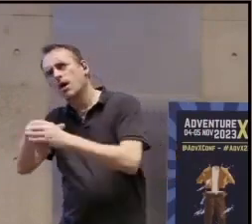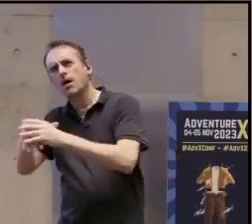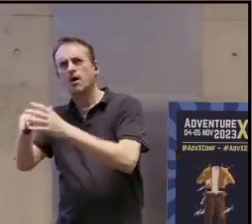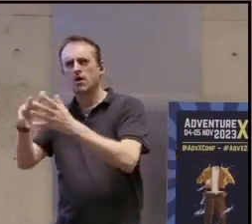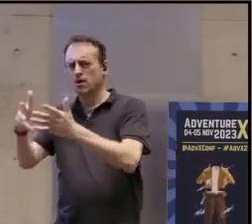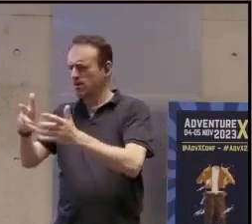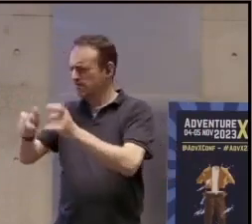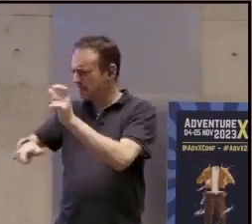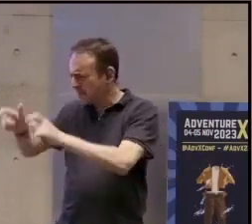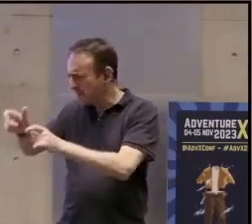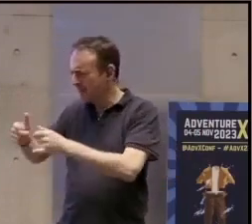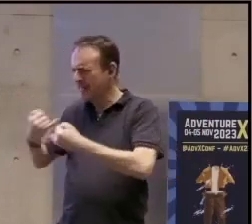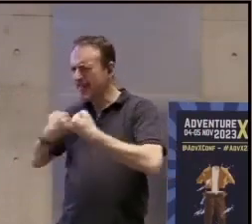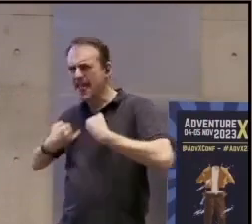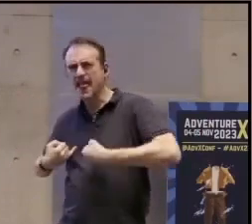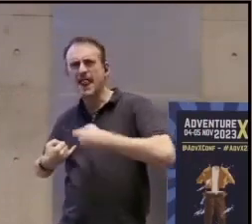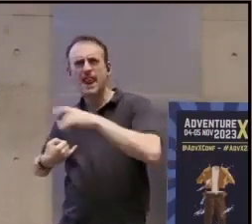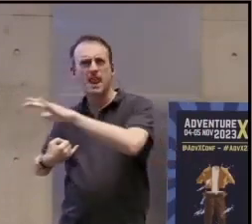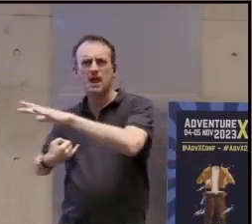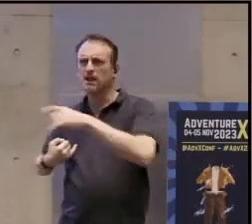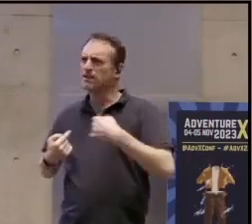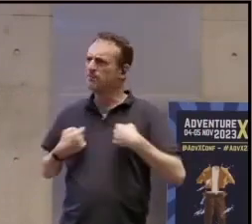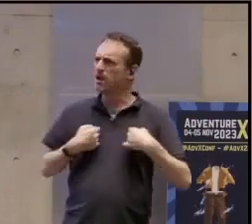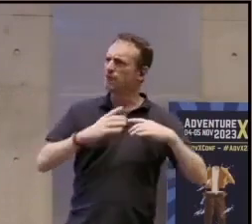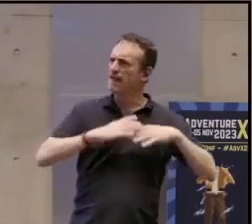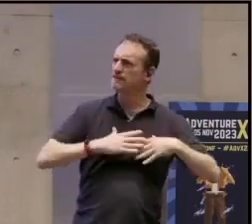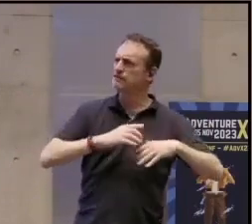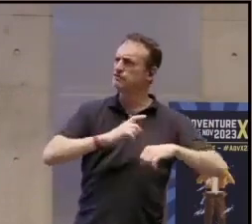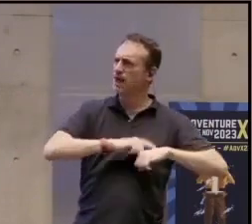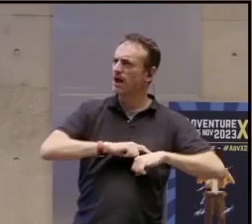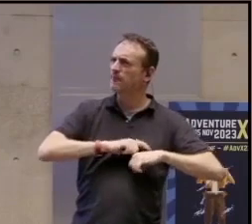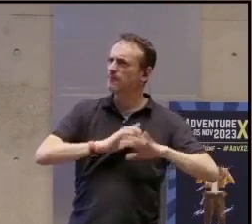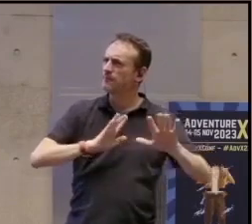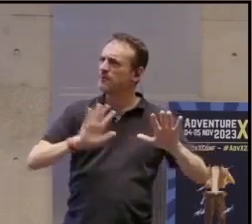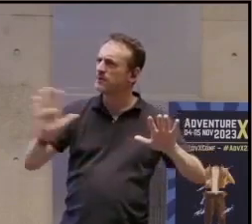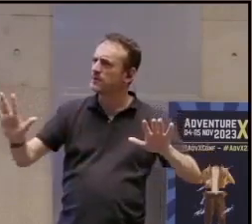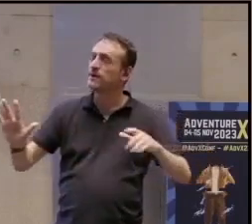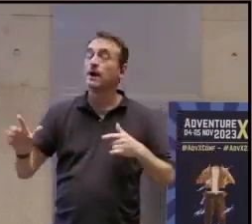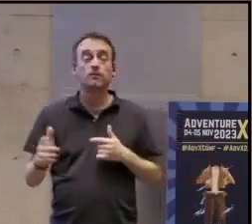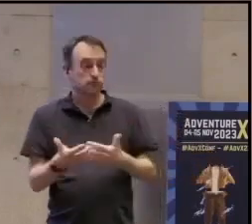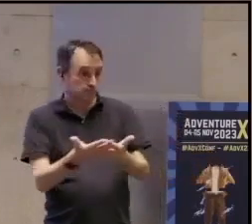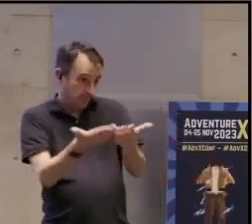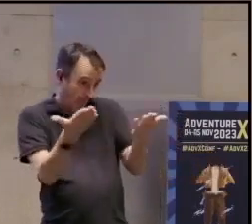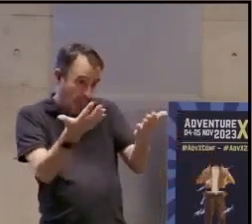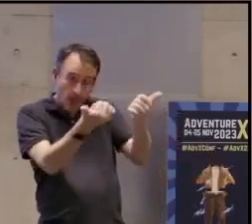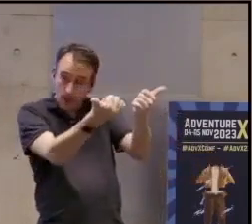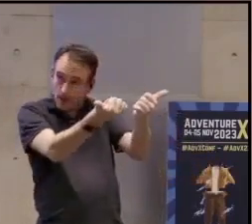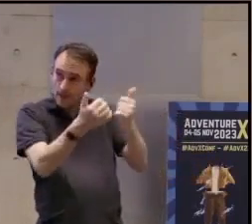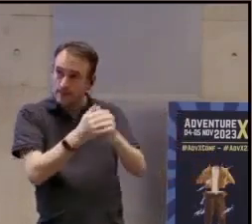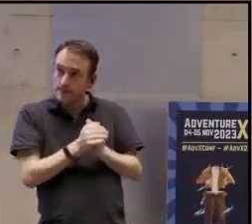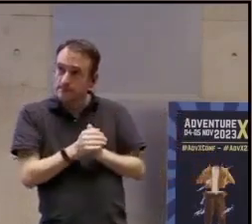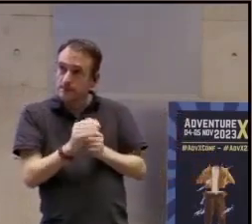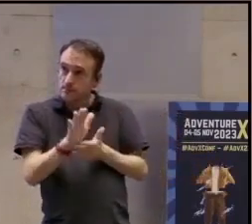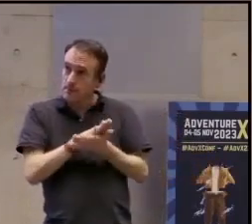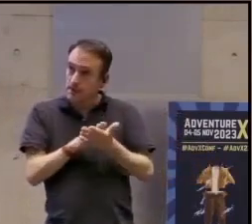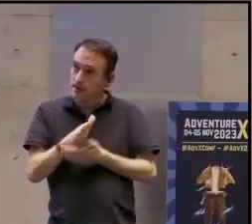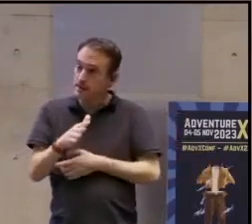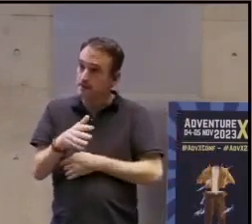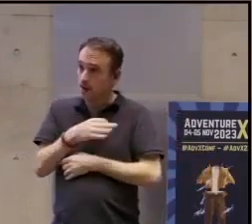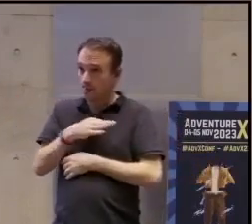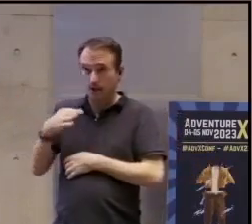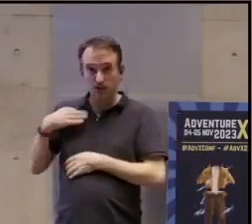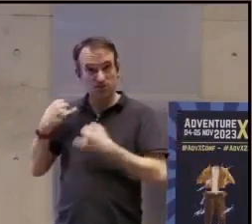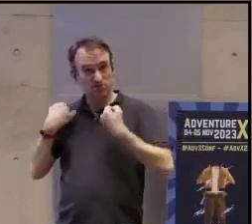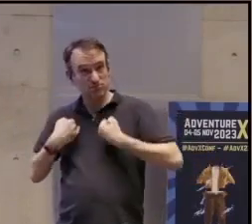as part of my relaxation. And I think that's fair, that's valid. It doesn't mean that if you portray a medical condition, it's going to be